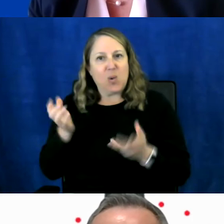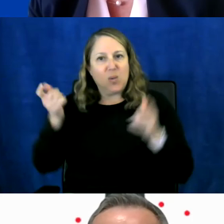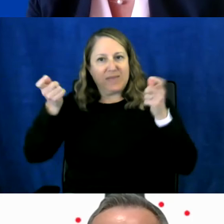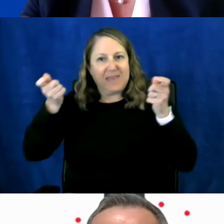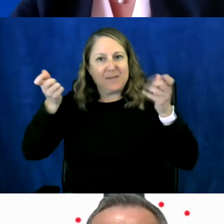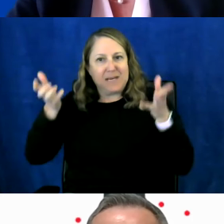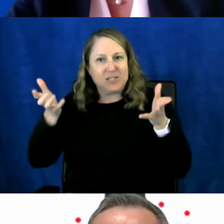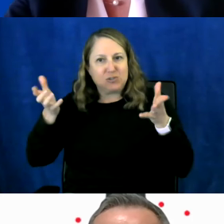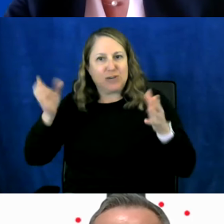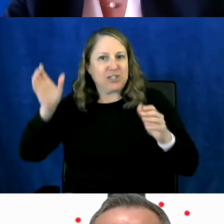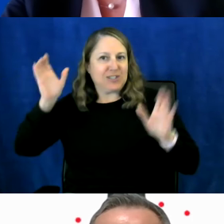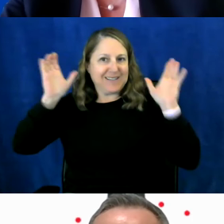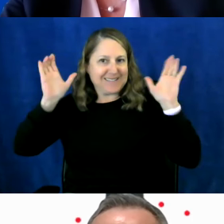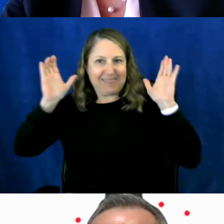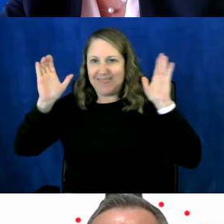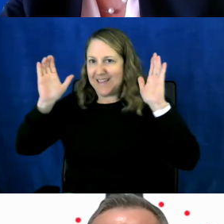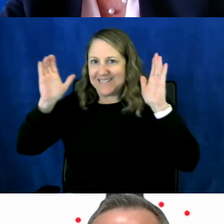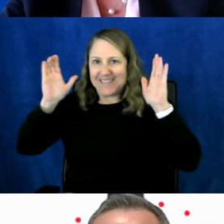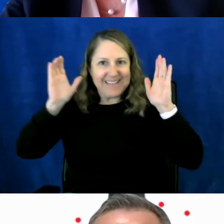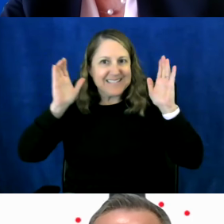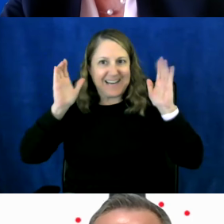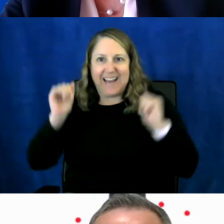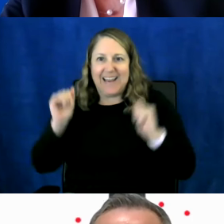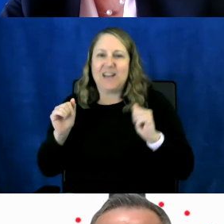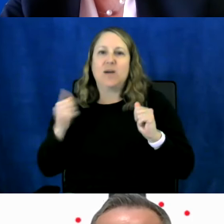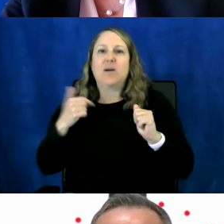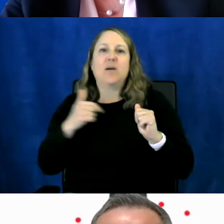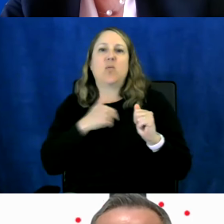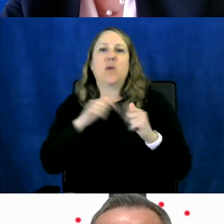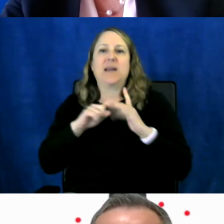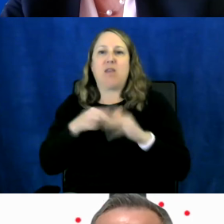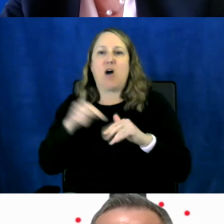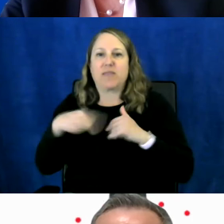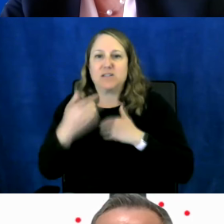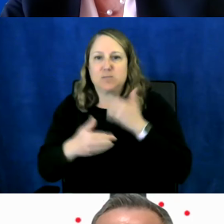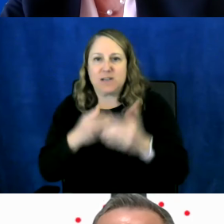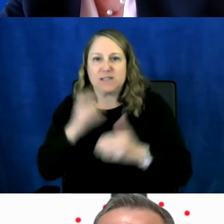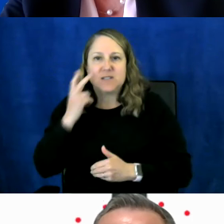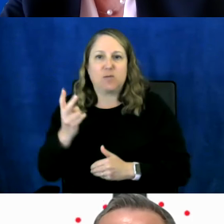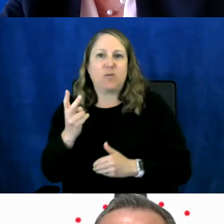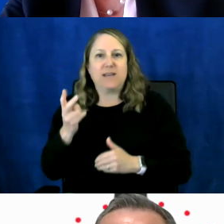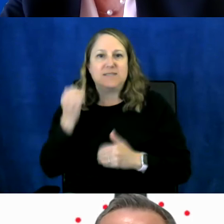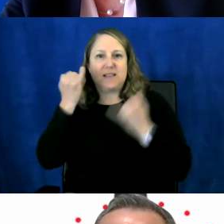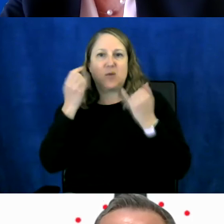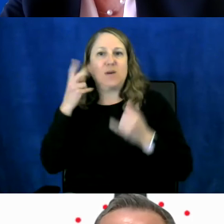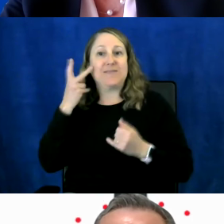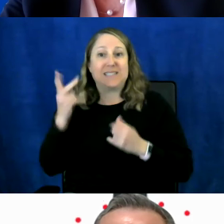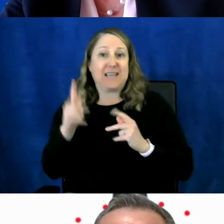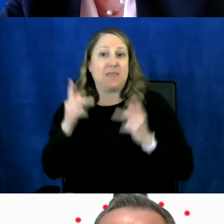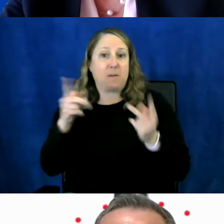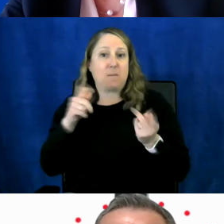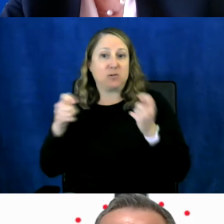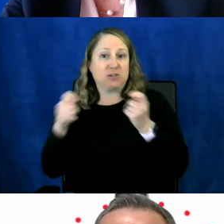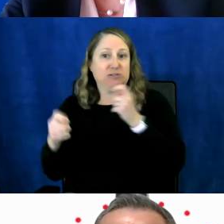as we've watched through this process, we've seen the ideas, we've seen the proposal change in response